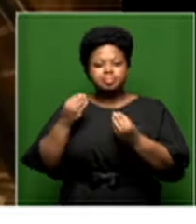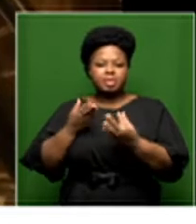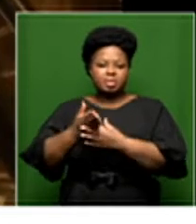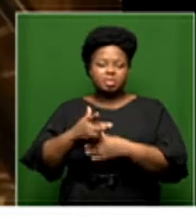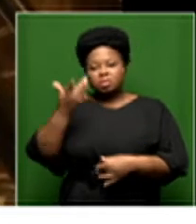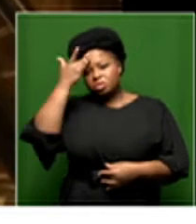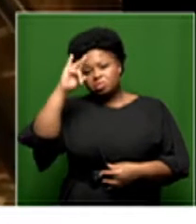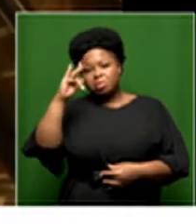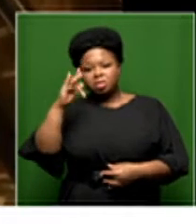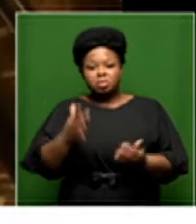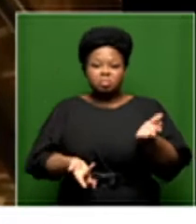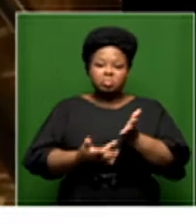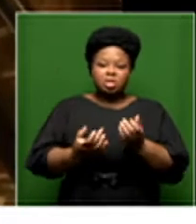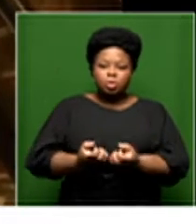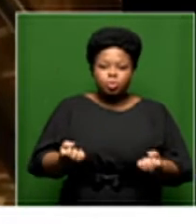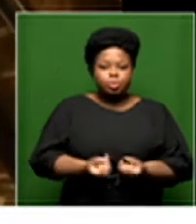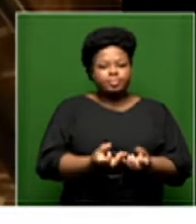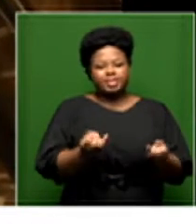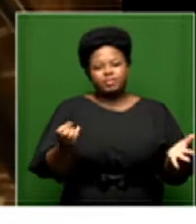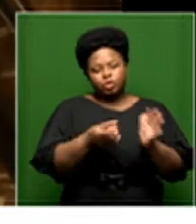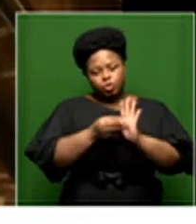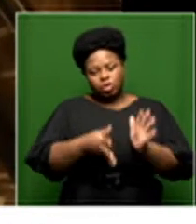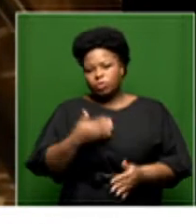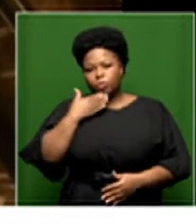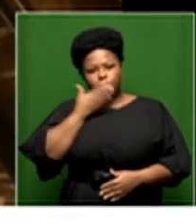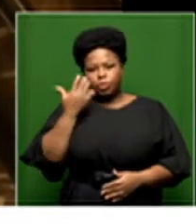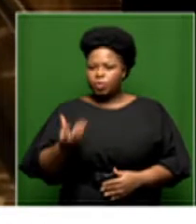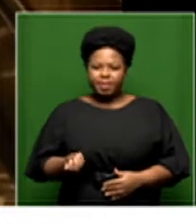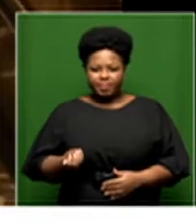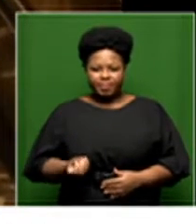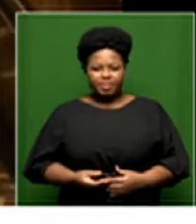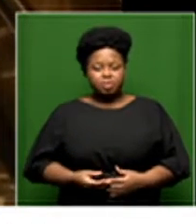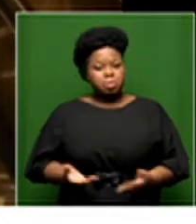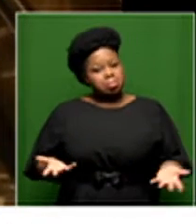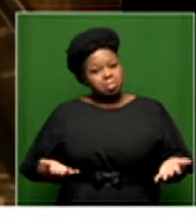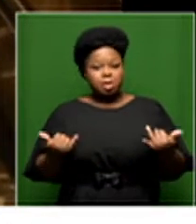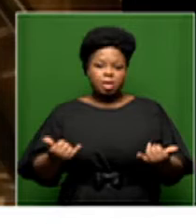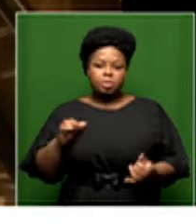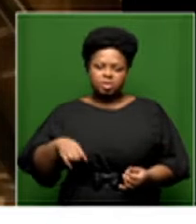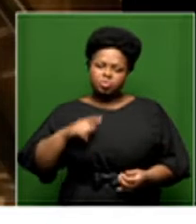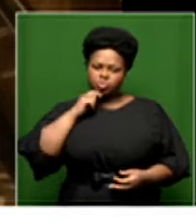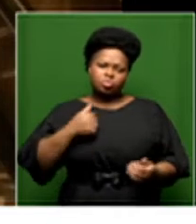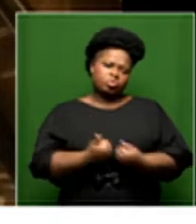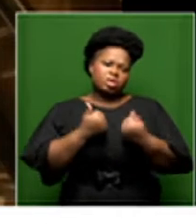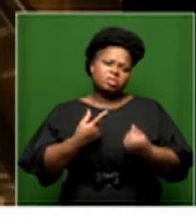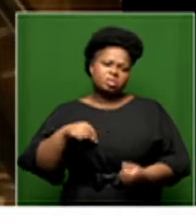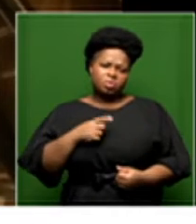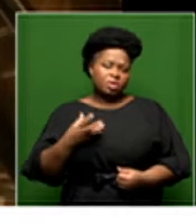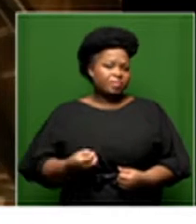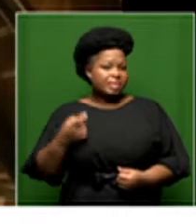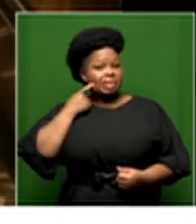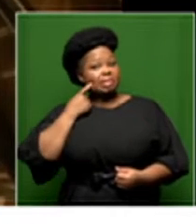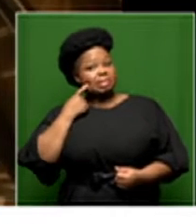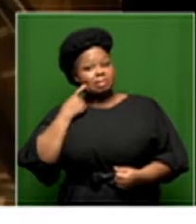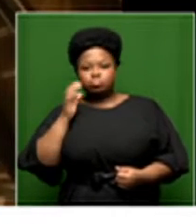smart devices available to students that don't have them. That said, we do have challenges. It's not the easiest thing